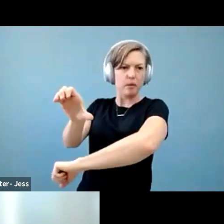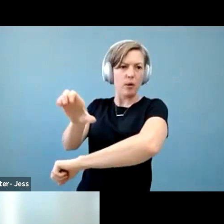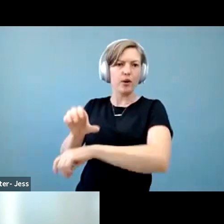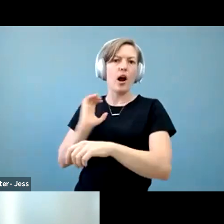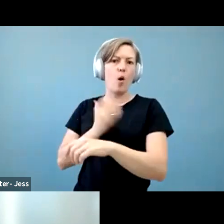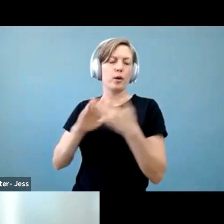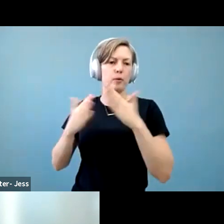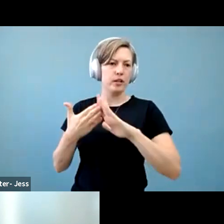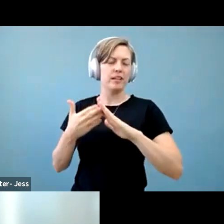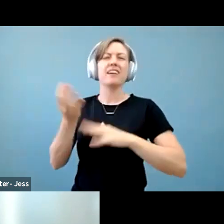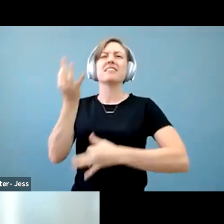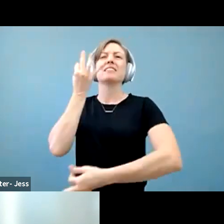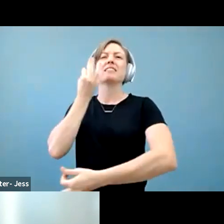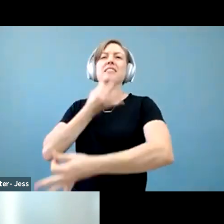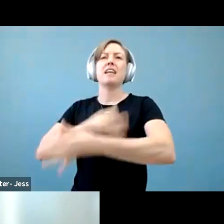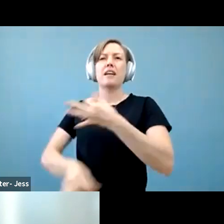than,